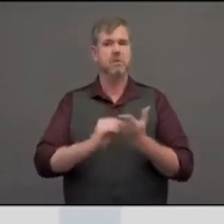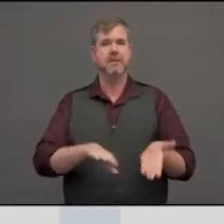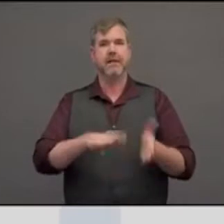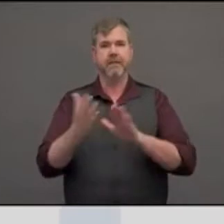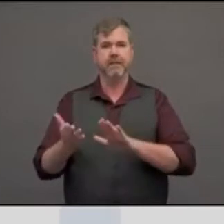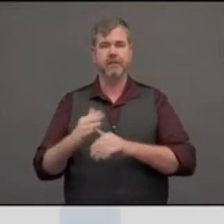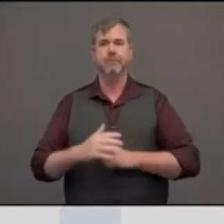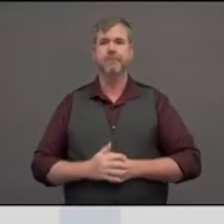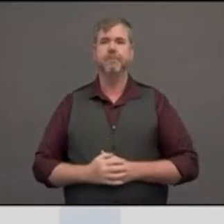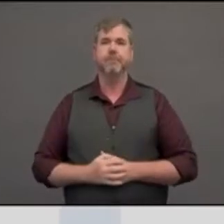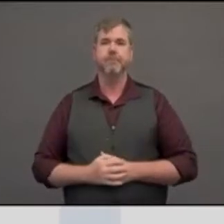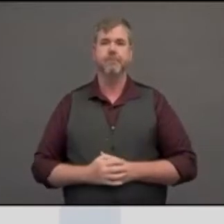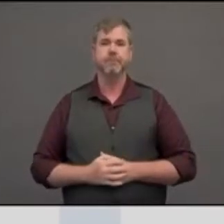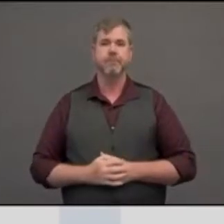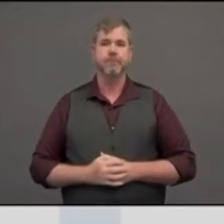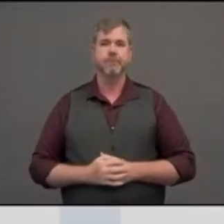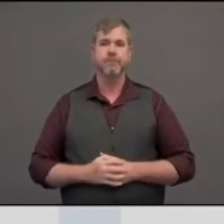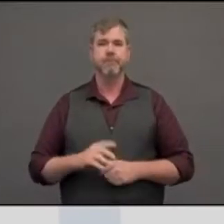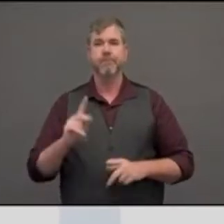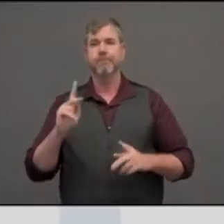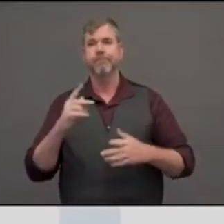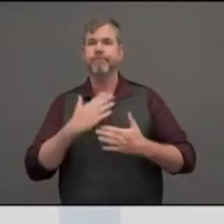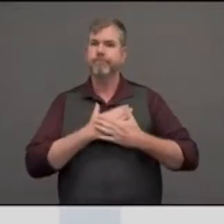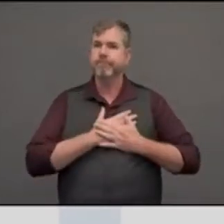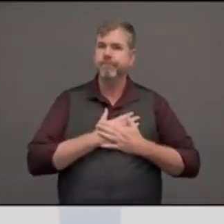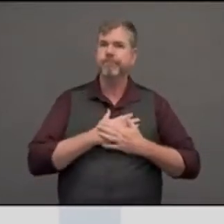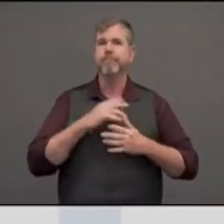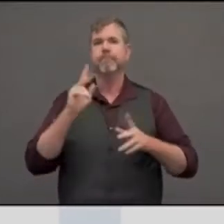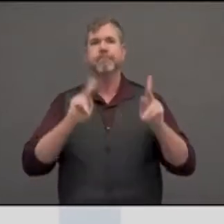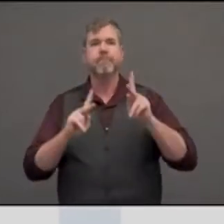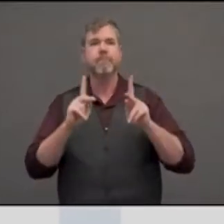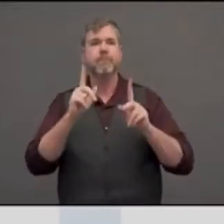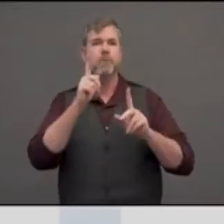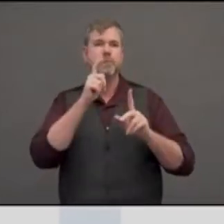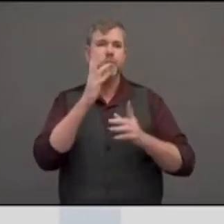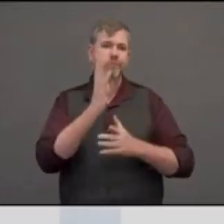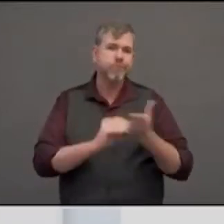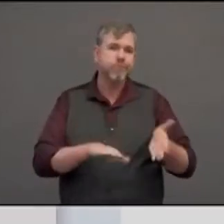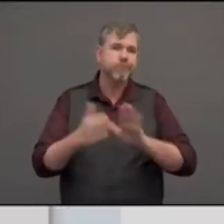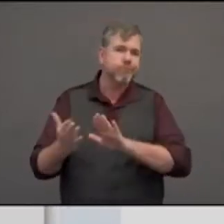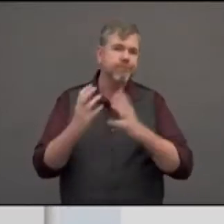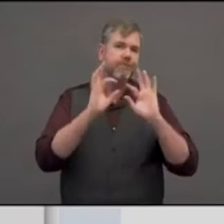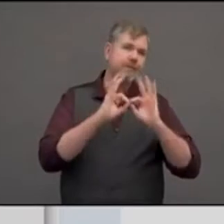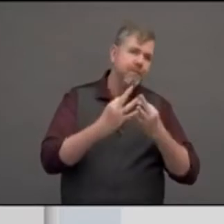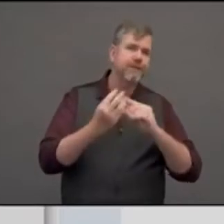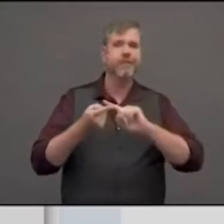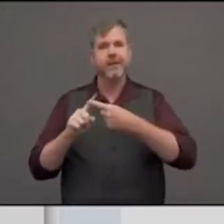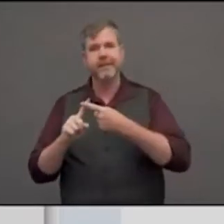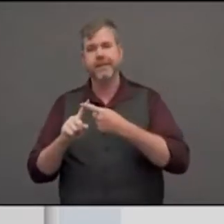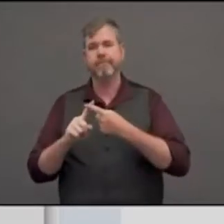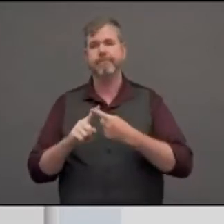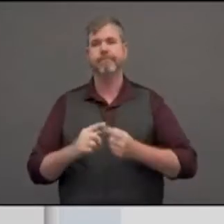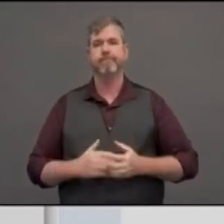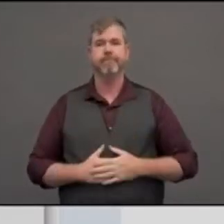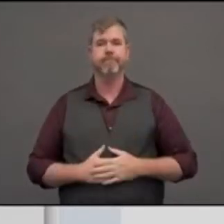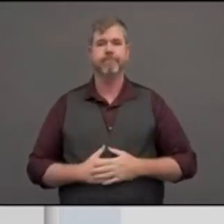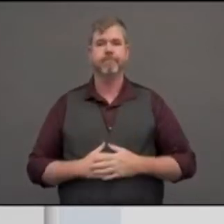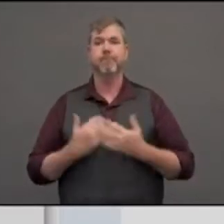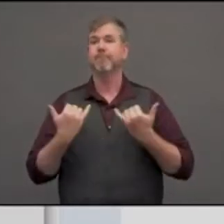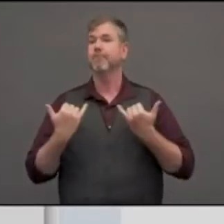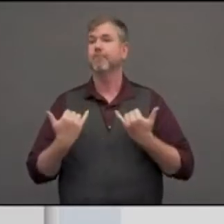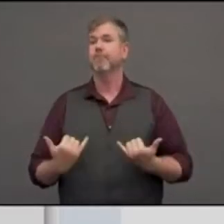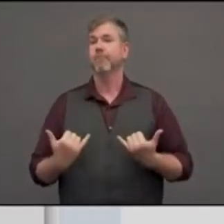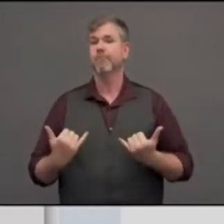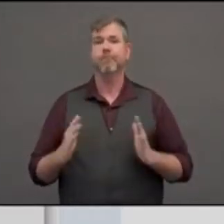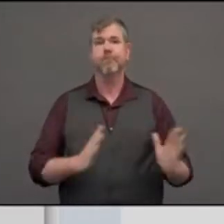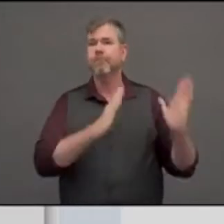loved ones due to COVID-19. We want to take a deeper dive into the demographics here. You can see we are seeing a